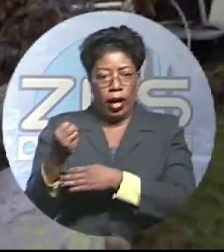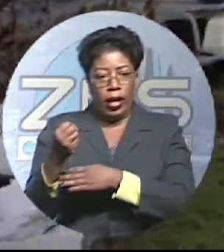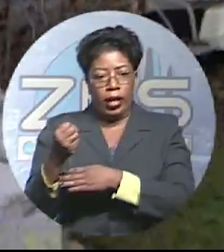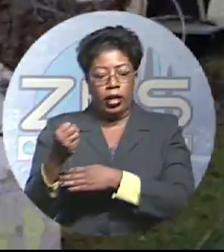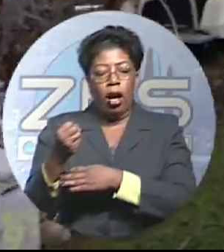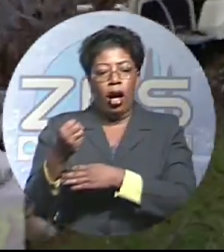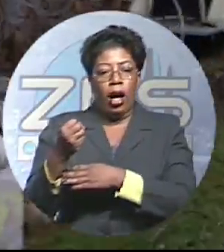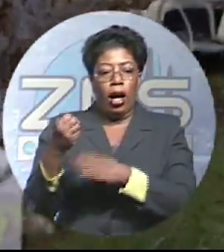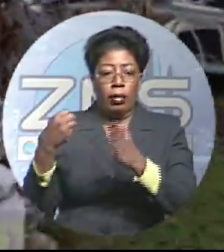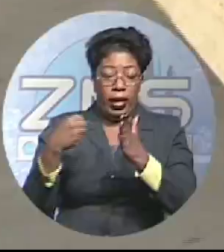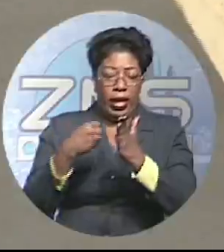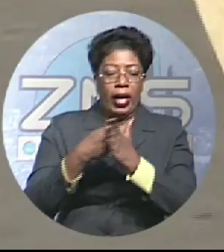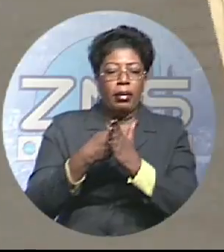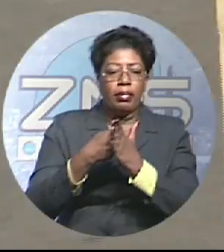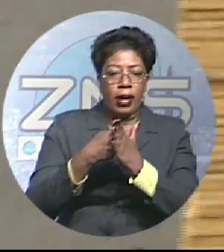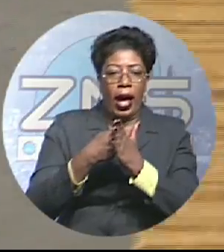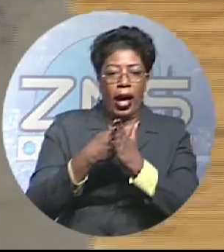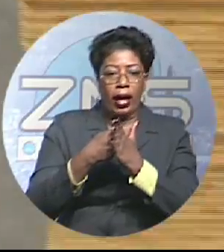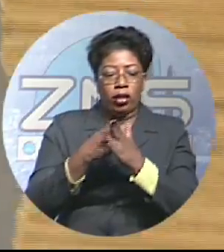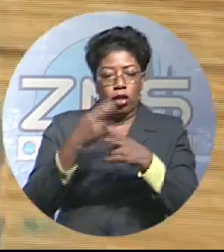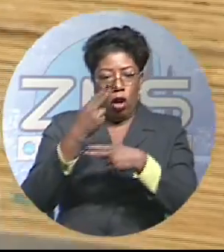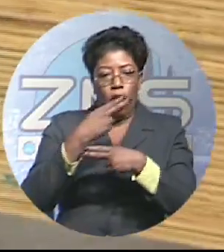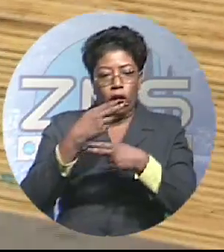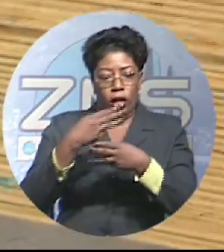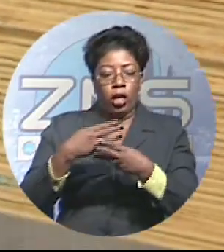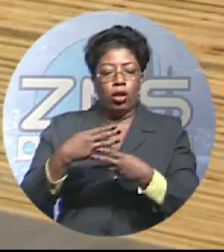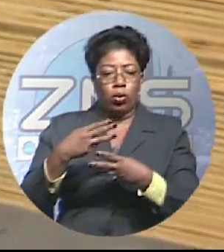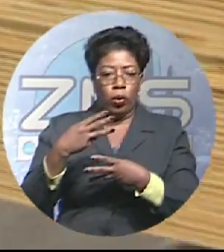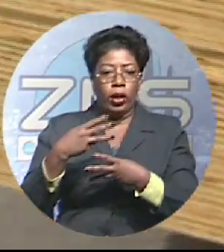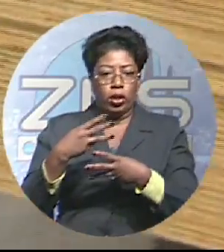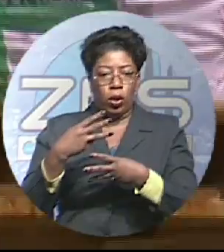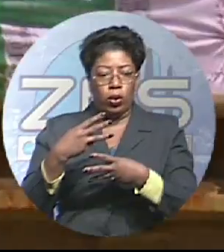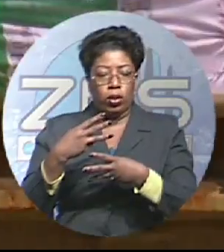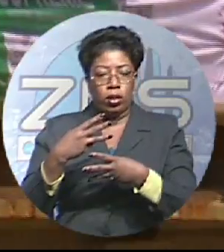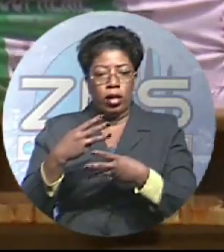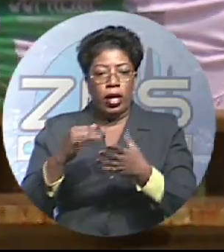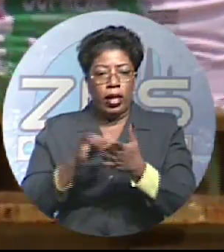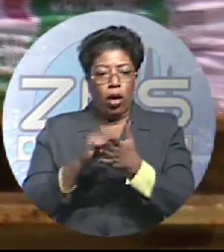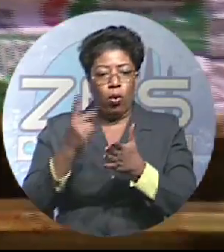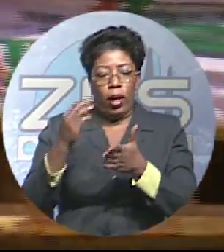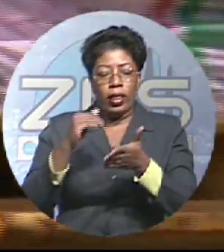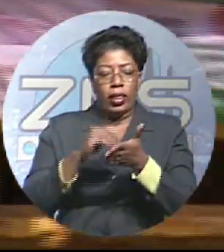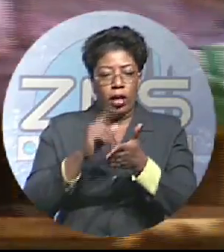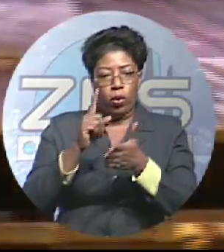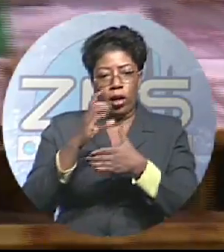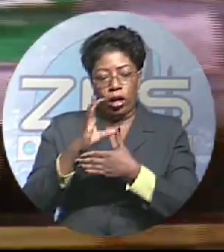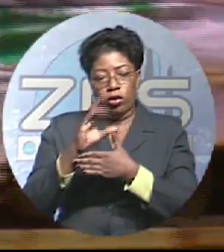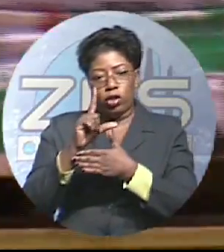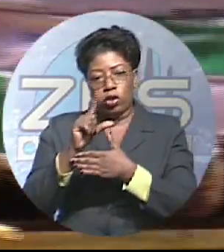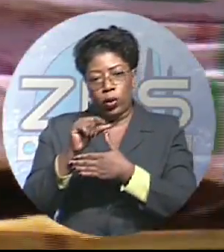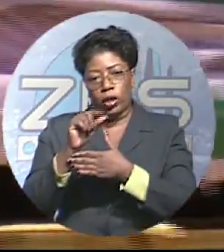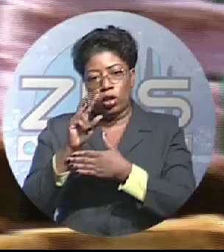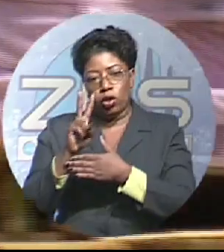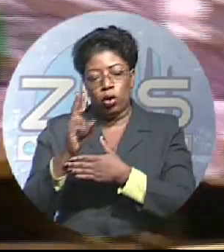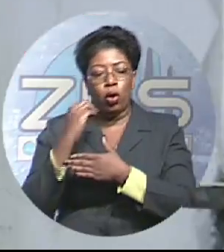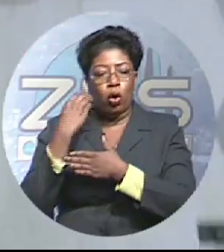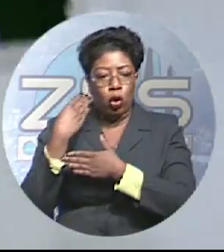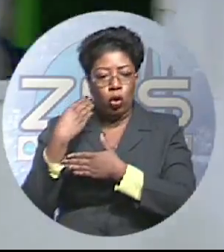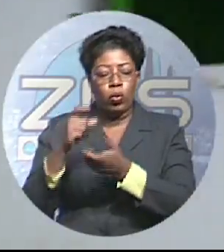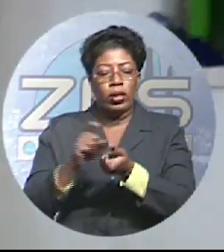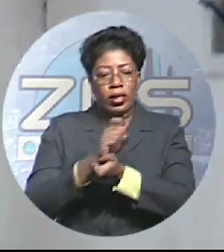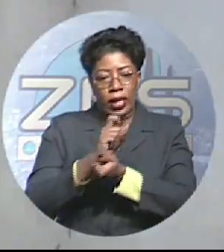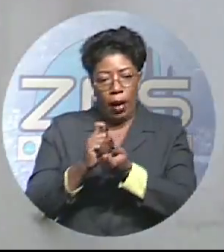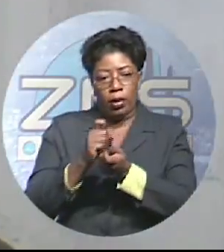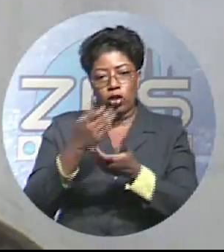Grand Bahama, and the Methodist Habitat Organization. About 1,122 homes were damaged or